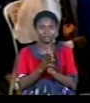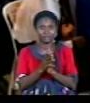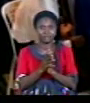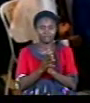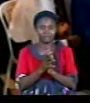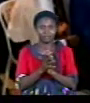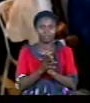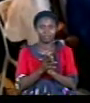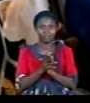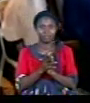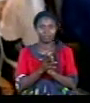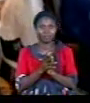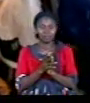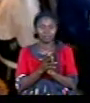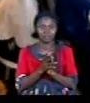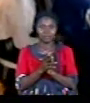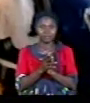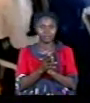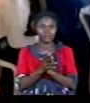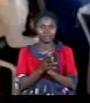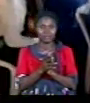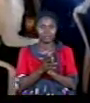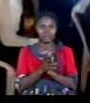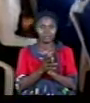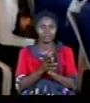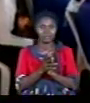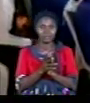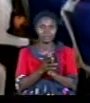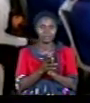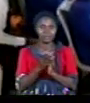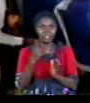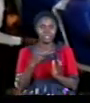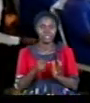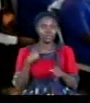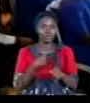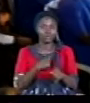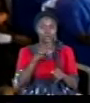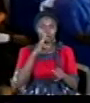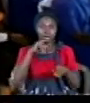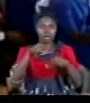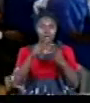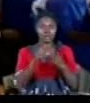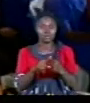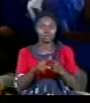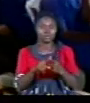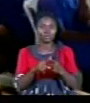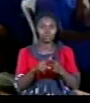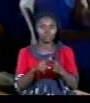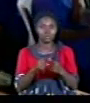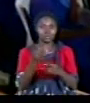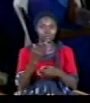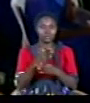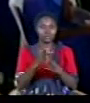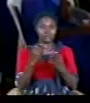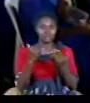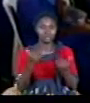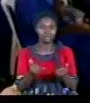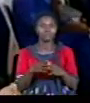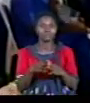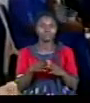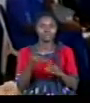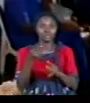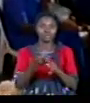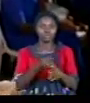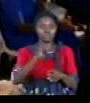And the miracle, we just cannot exhaust them. We have this one from Junwon Arowara, who says that his right